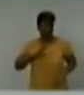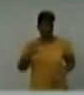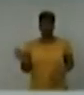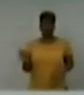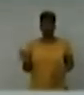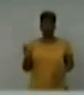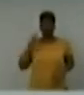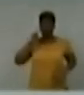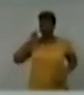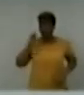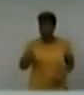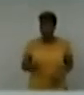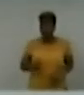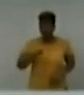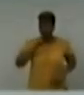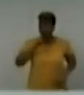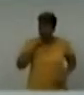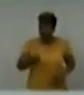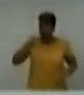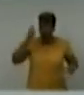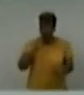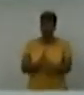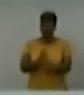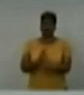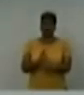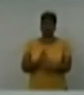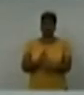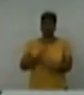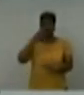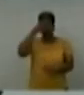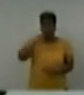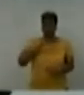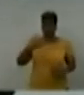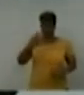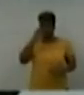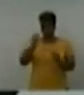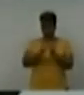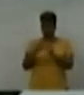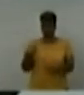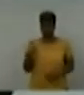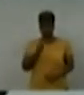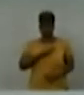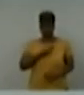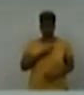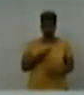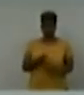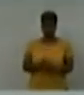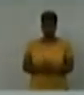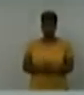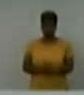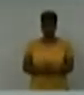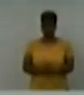Protecting Our Environment, Strengthening Our Institutions. Sherryan Blackman-Steven, GBN News.